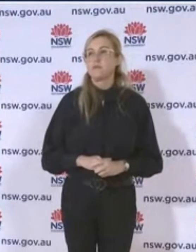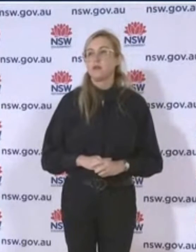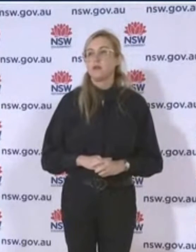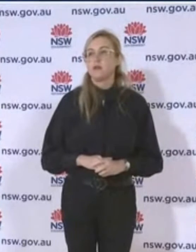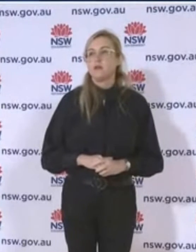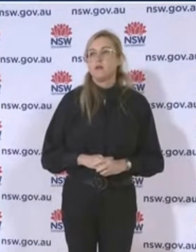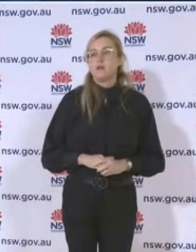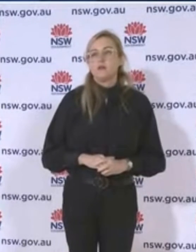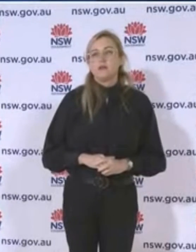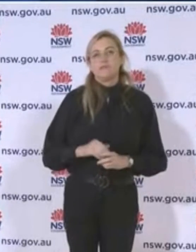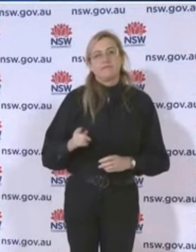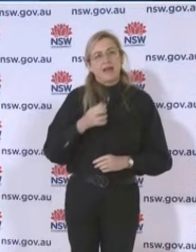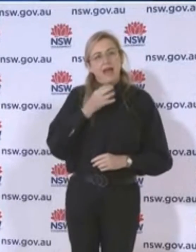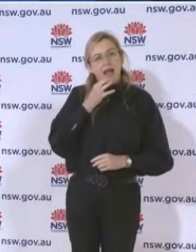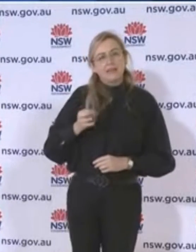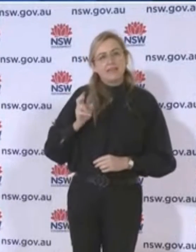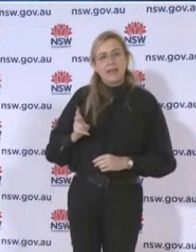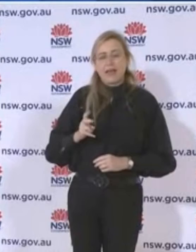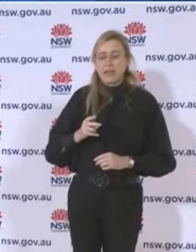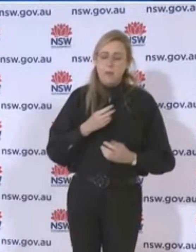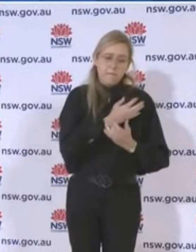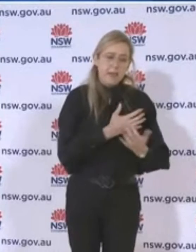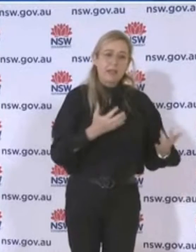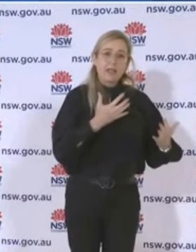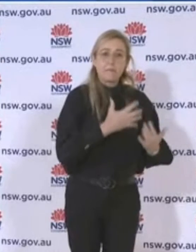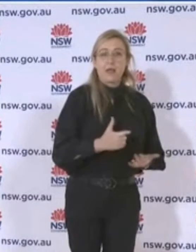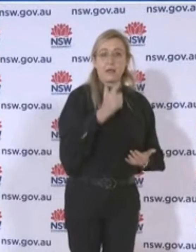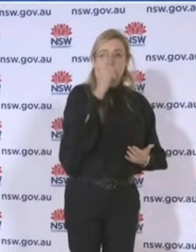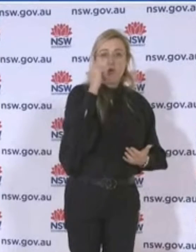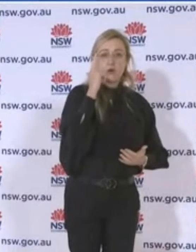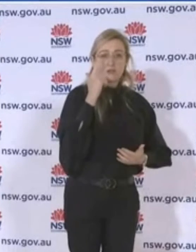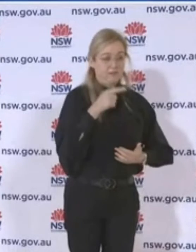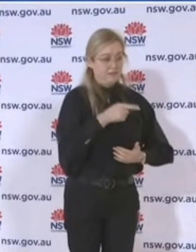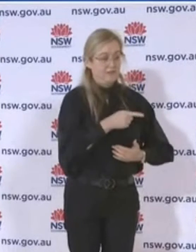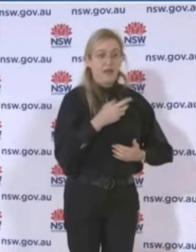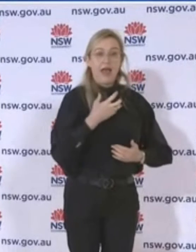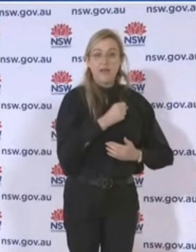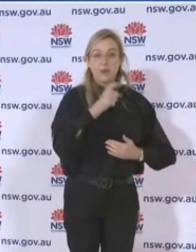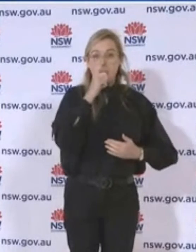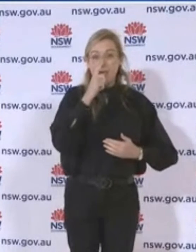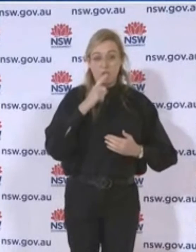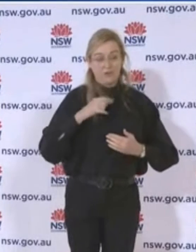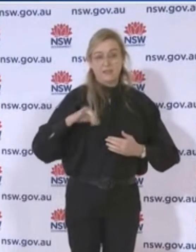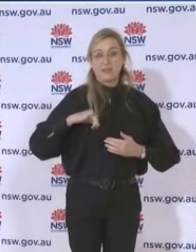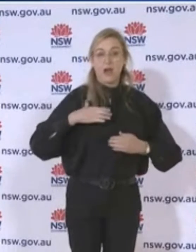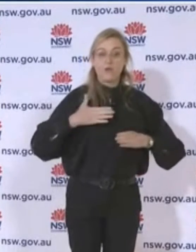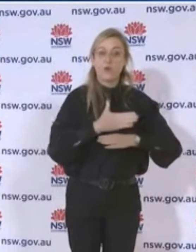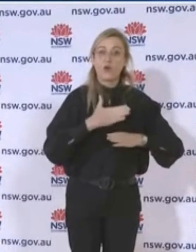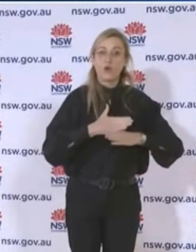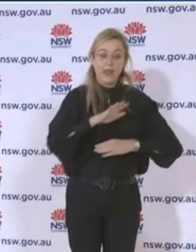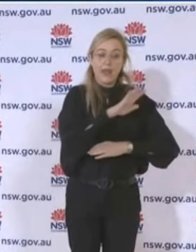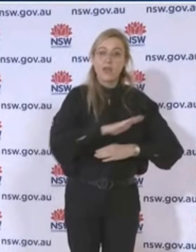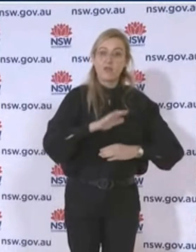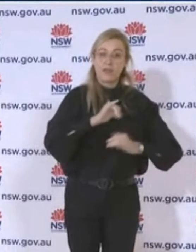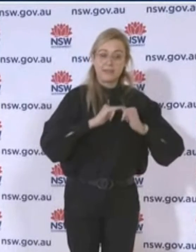should be more proactive with? There are a lot of employers out there who have people deemed authorised workers coming out of those LGAs, and right now they're in limbo. They don't